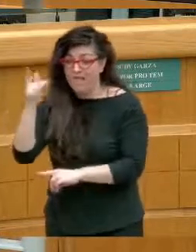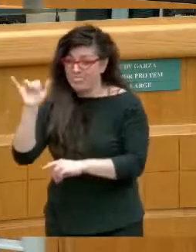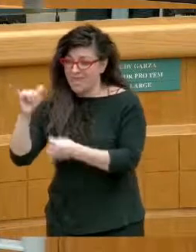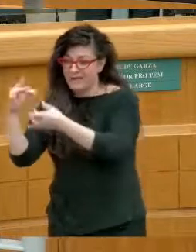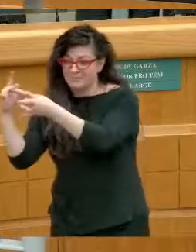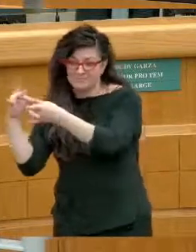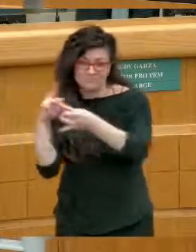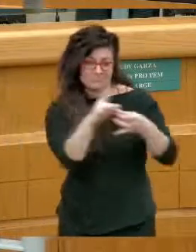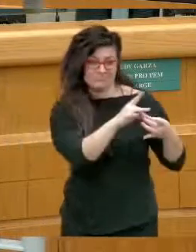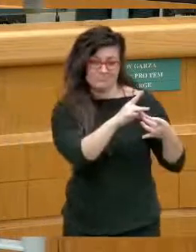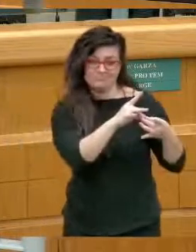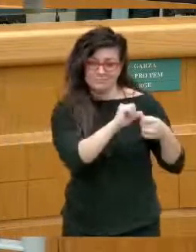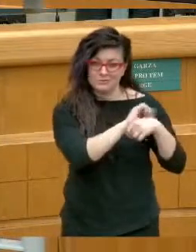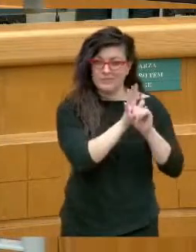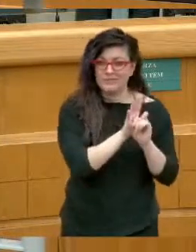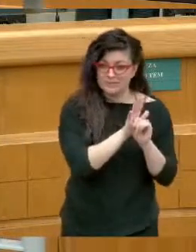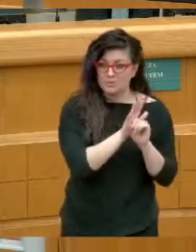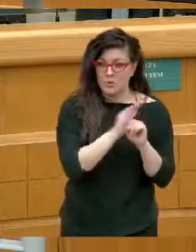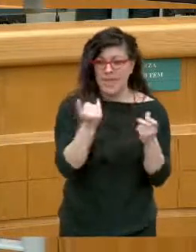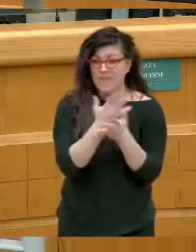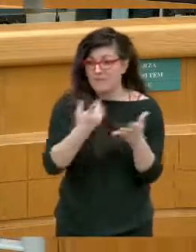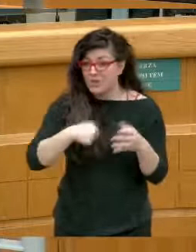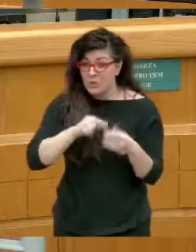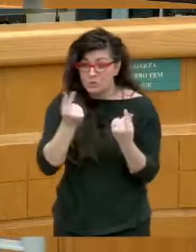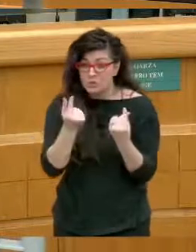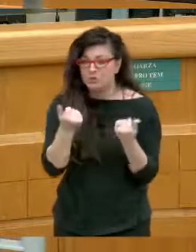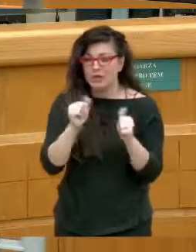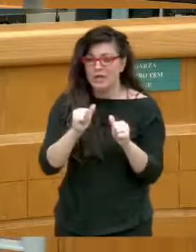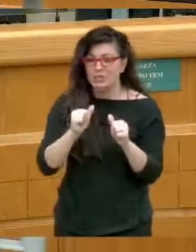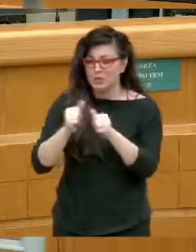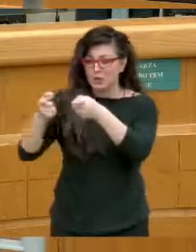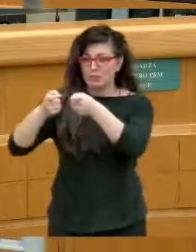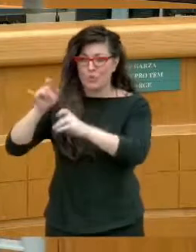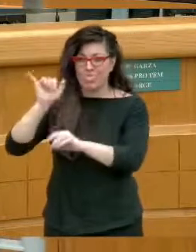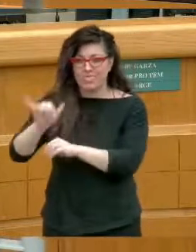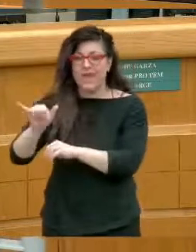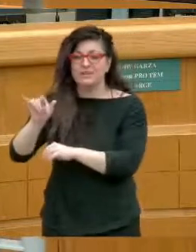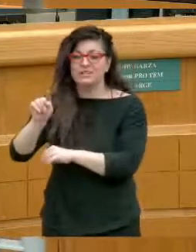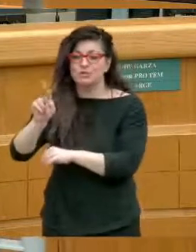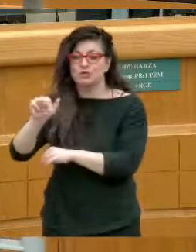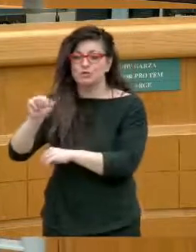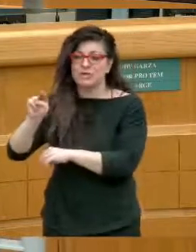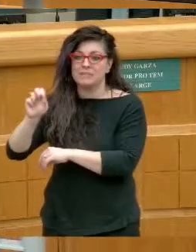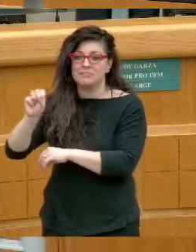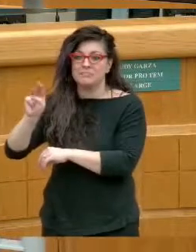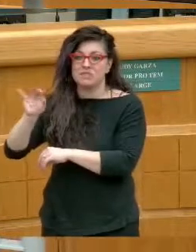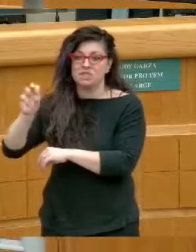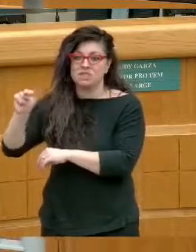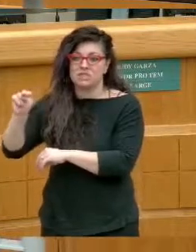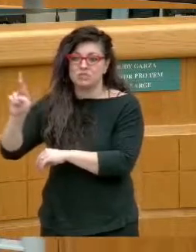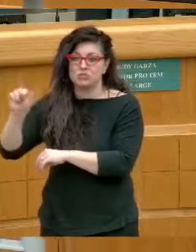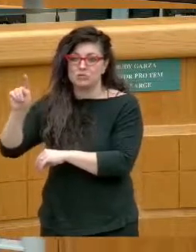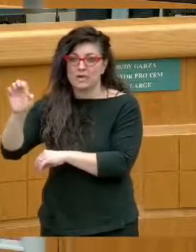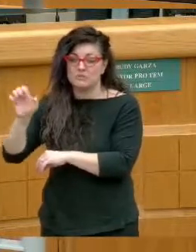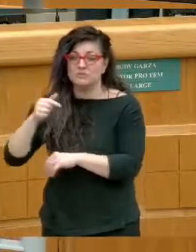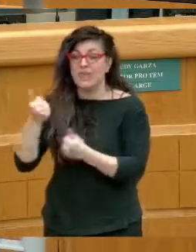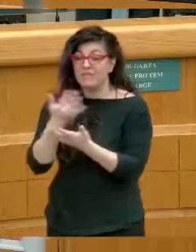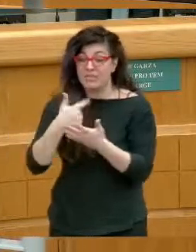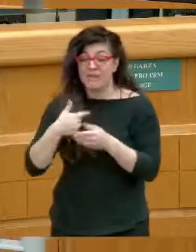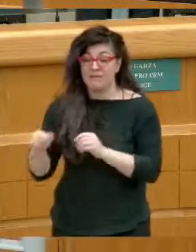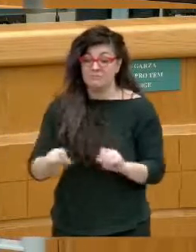transmission rate. And so in this infographic that I lifted from CNN.com with the link down here at the bottom of the